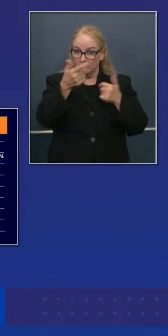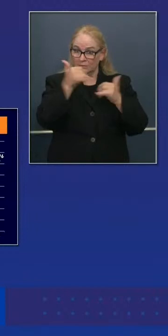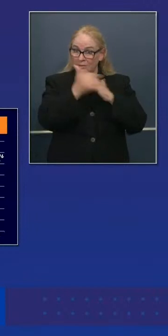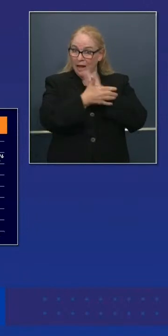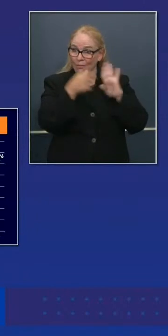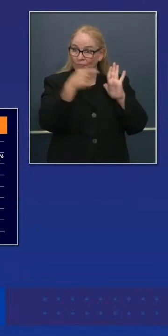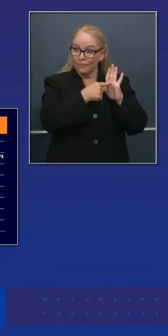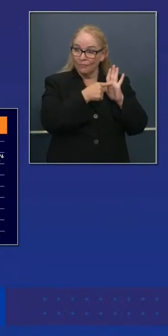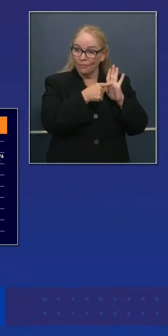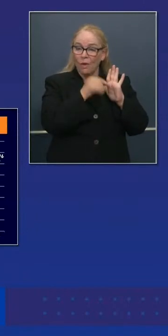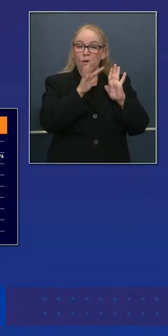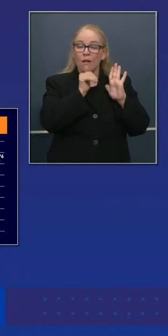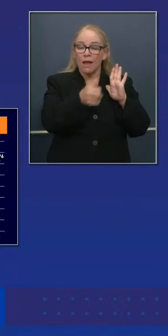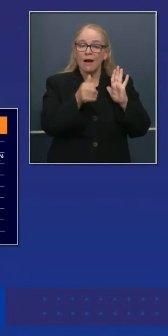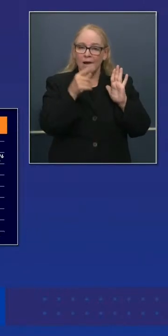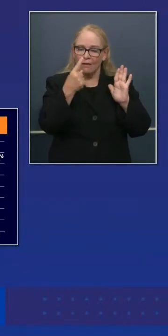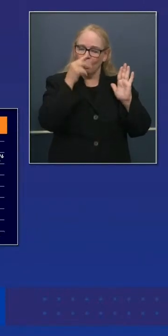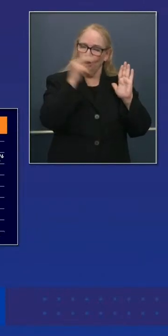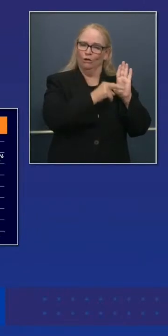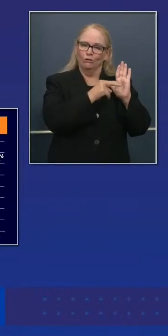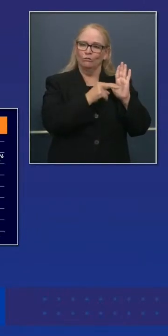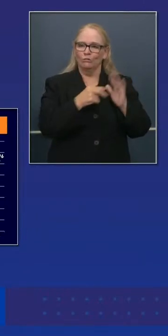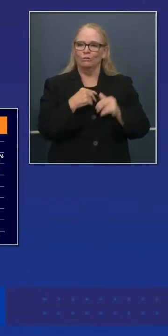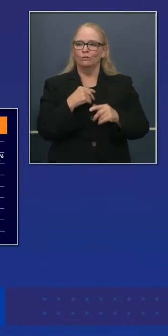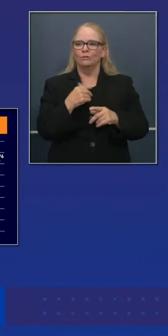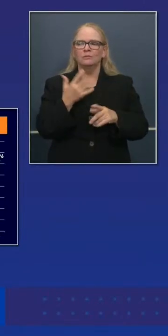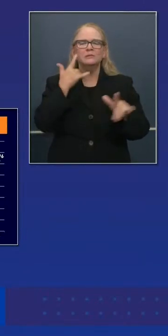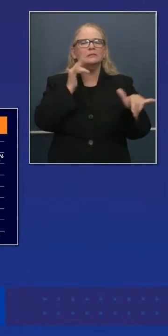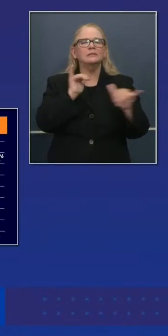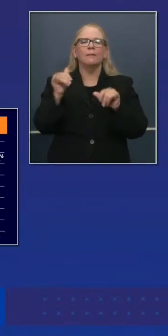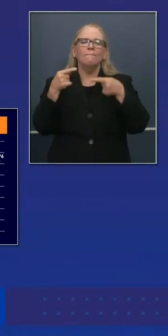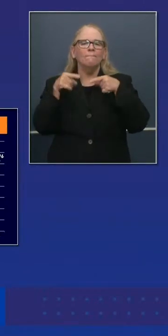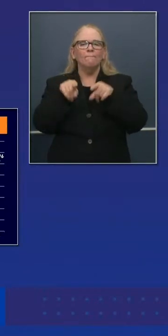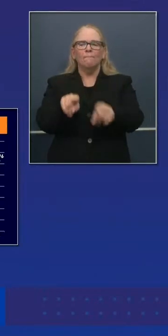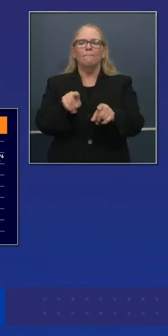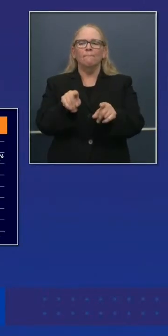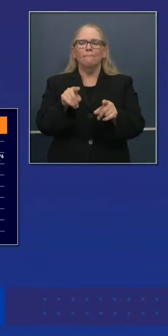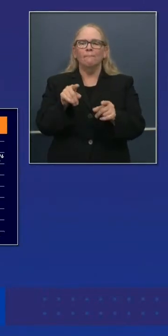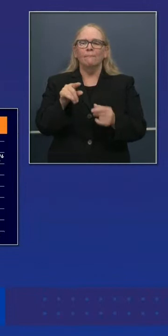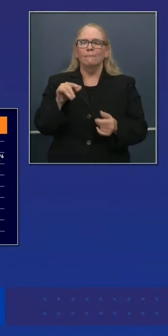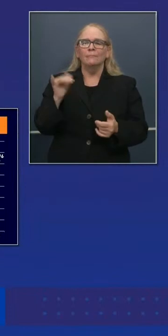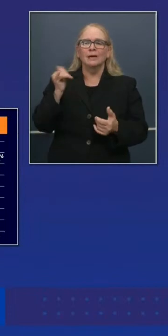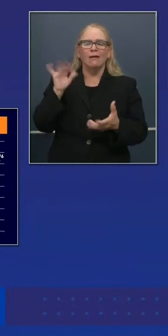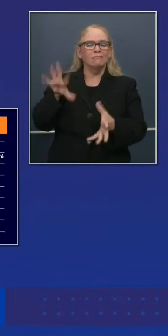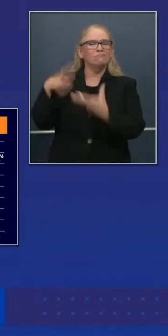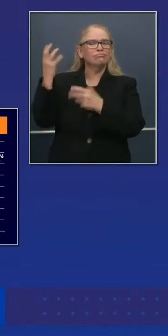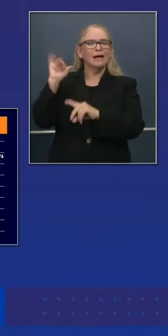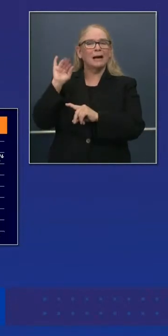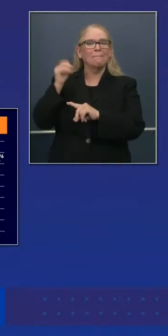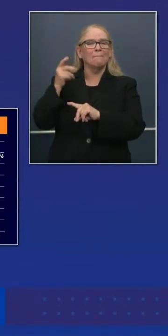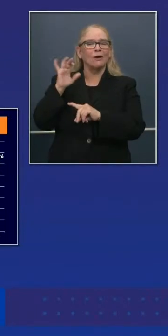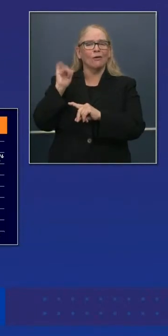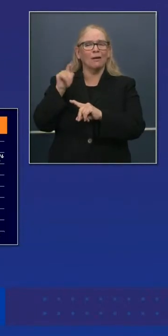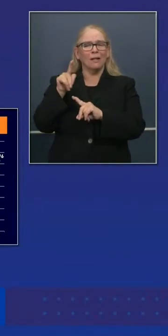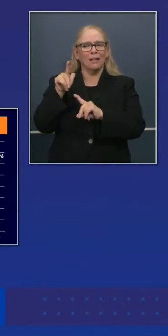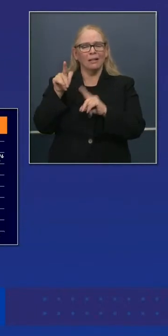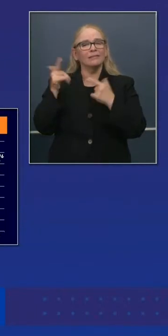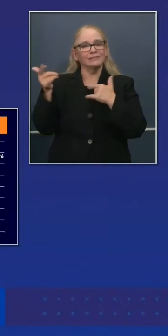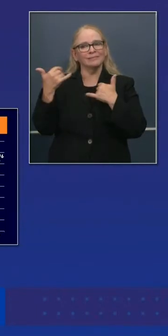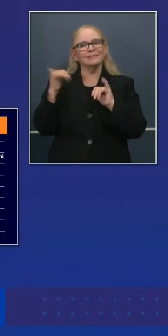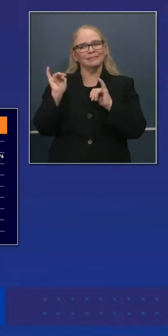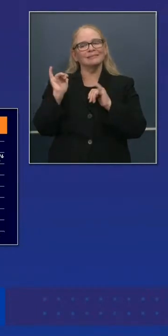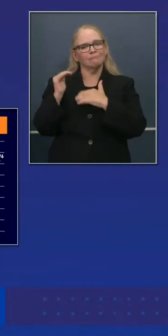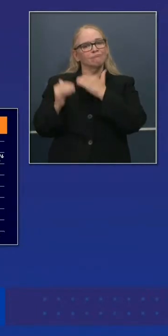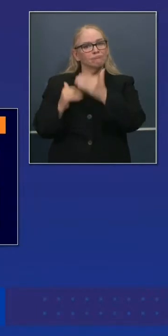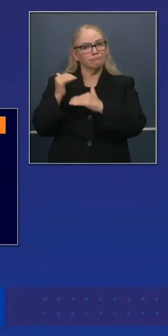doing down in Imperial County as a framework of reference. As it relates to hospitalizations, that's